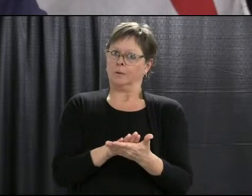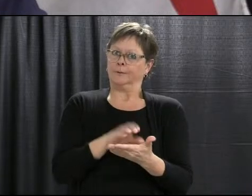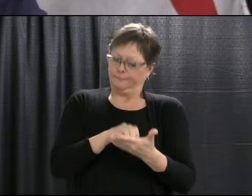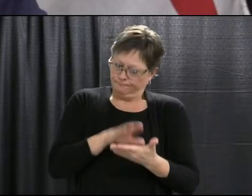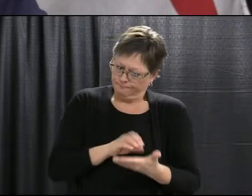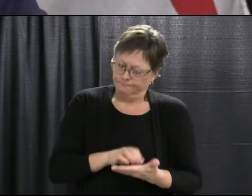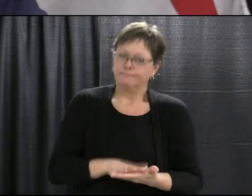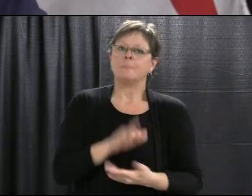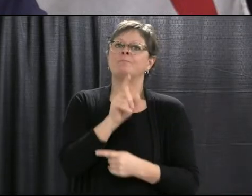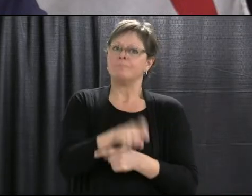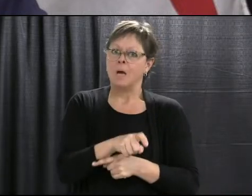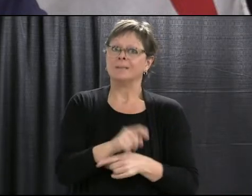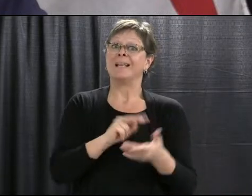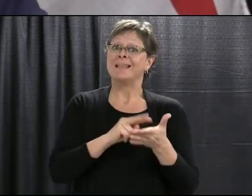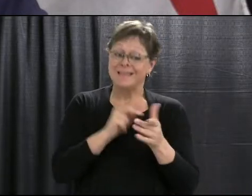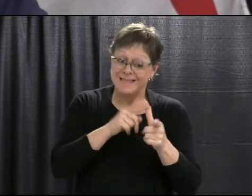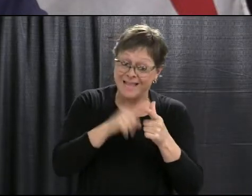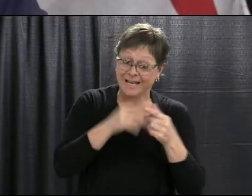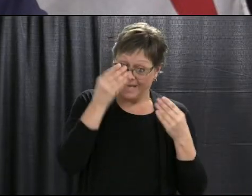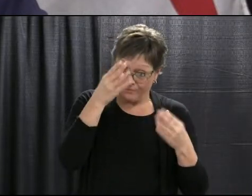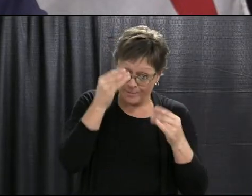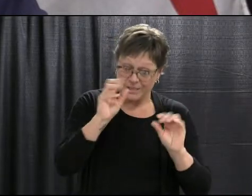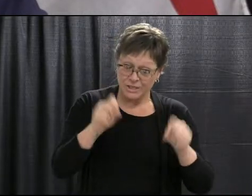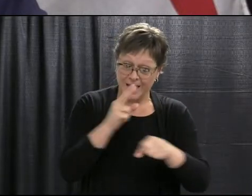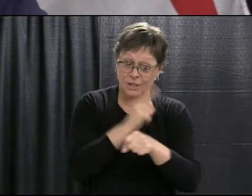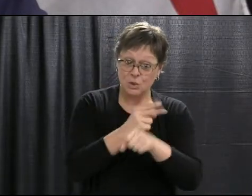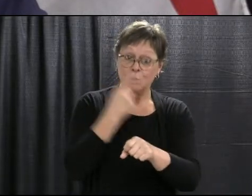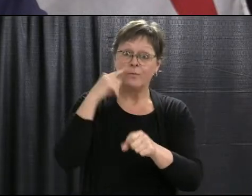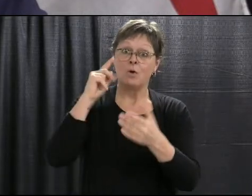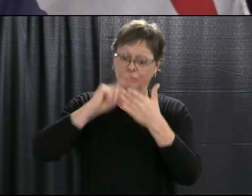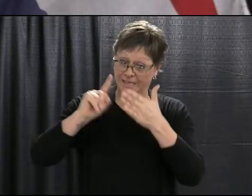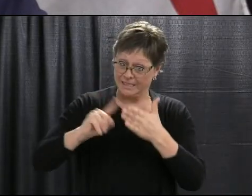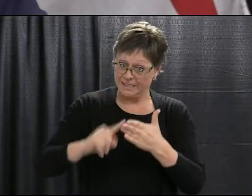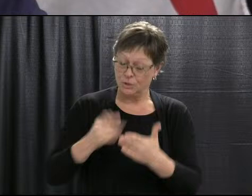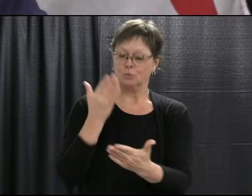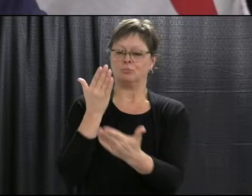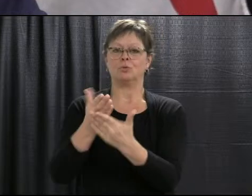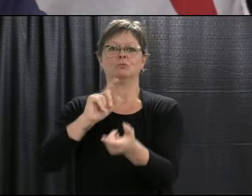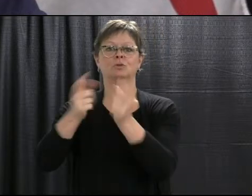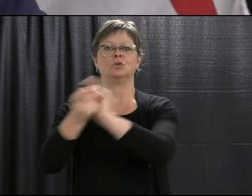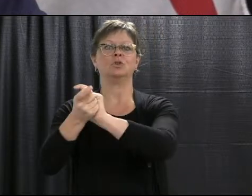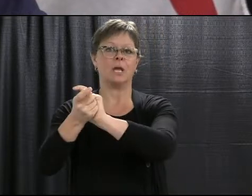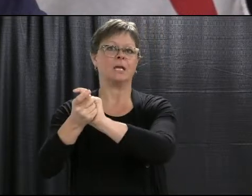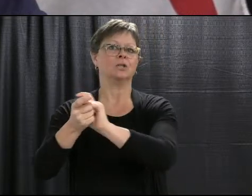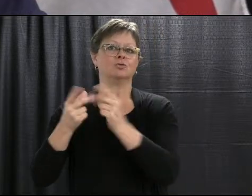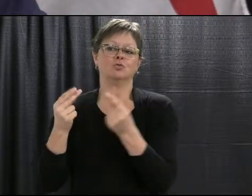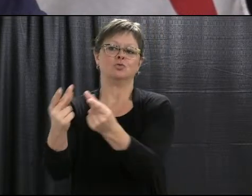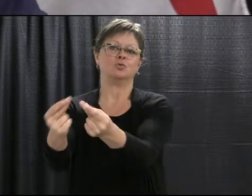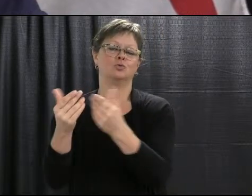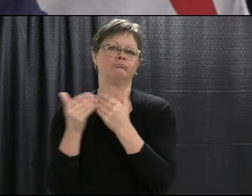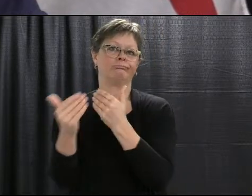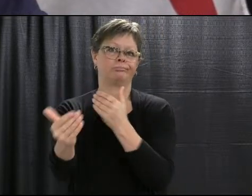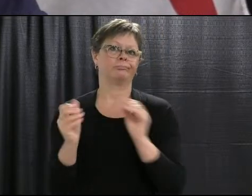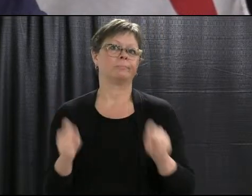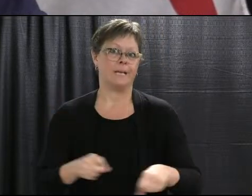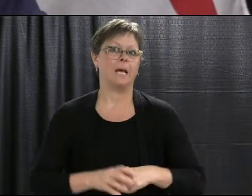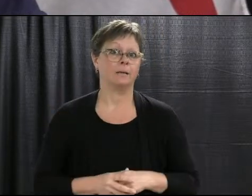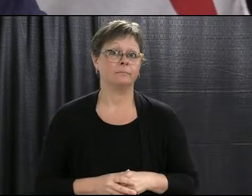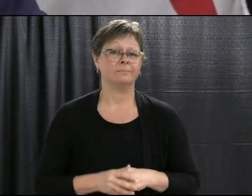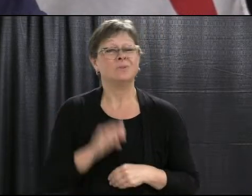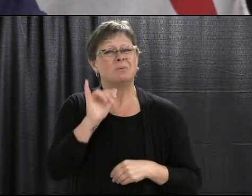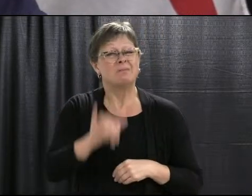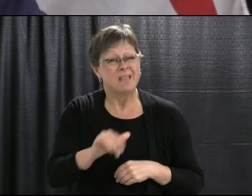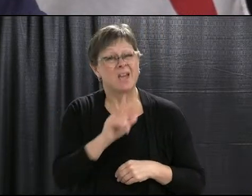the information and use it to change practice. And that has very strongly influenced our recommendations around digital